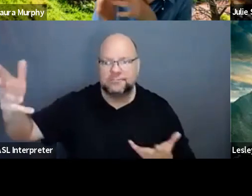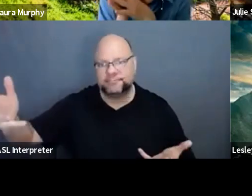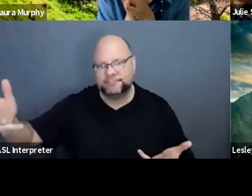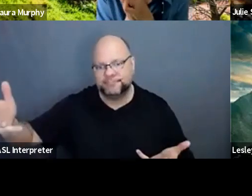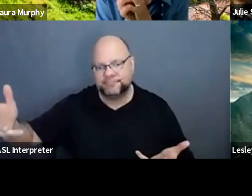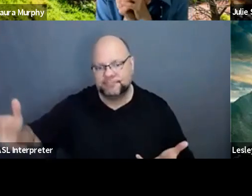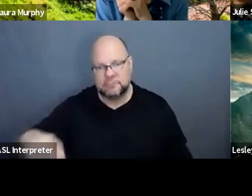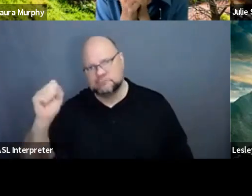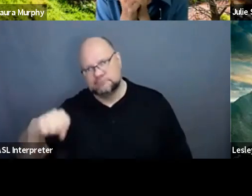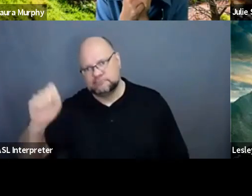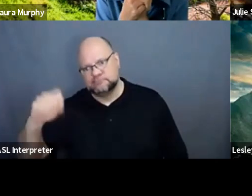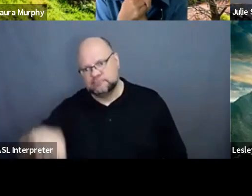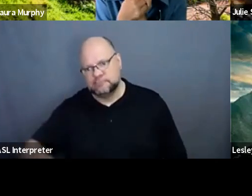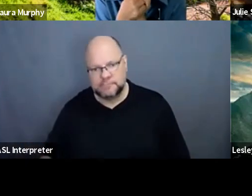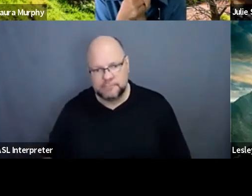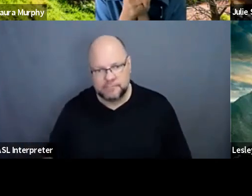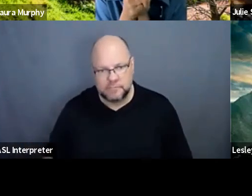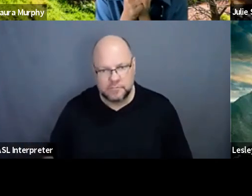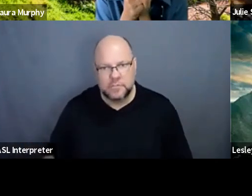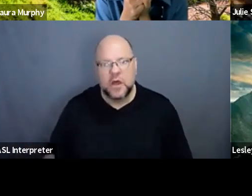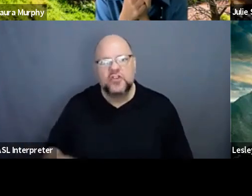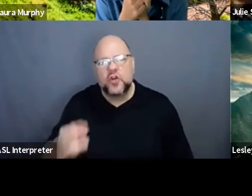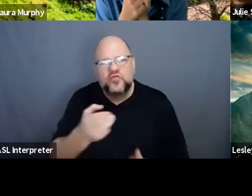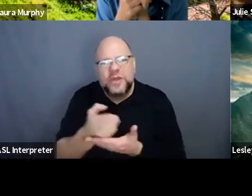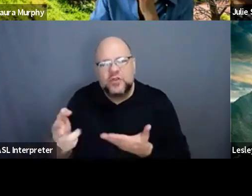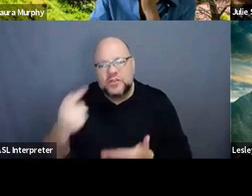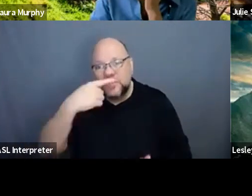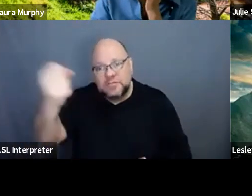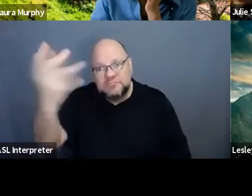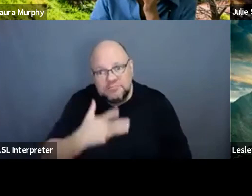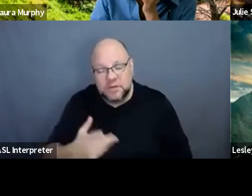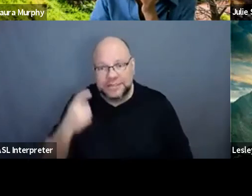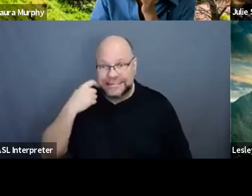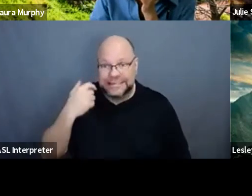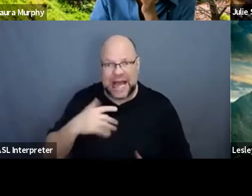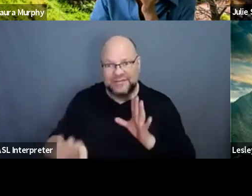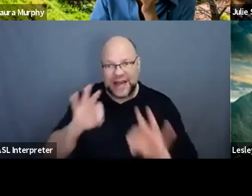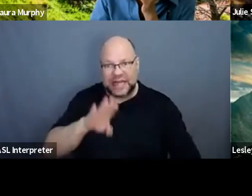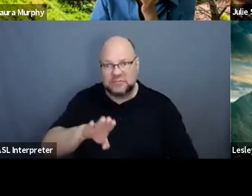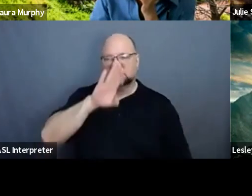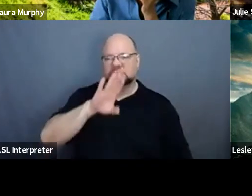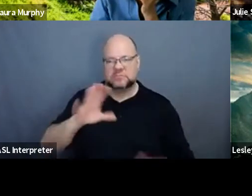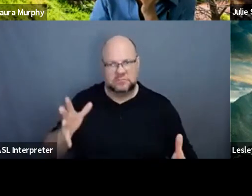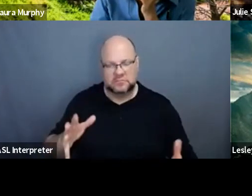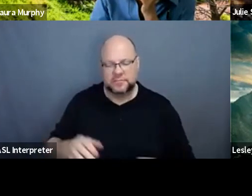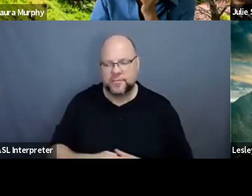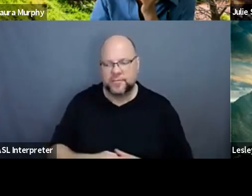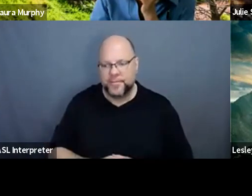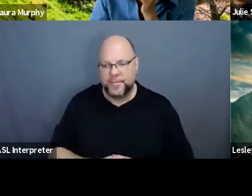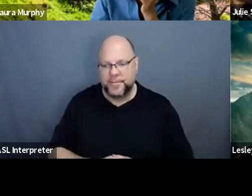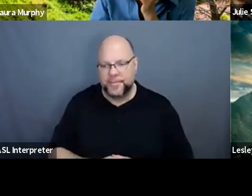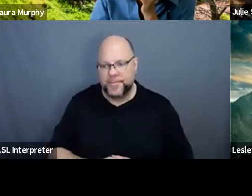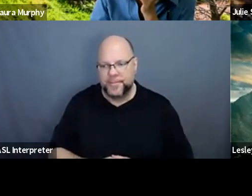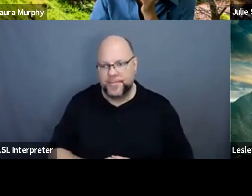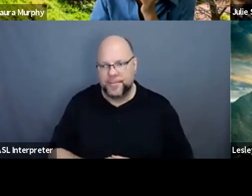yeah, can you please share those resources you spoke about? Because what I'm finding is that, you know, it's